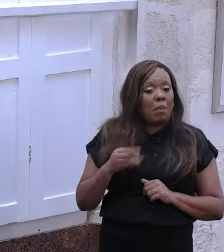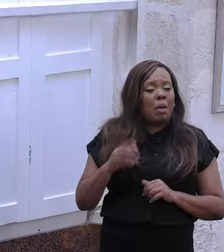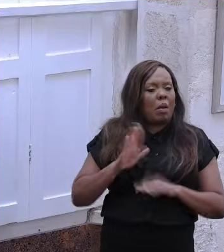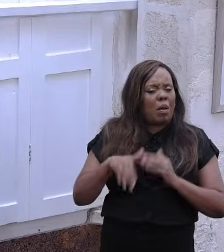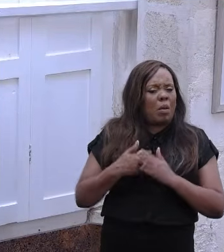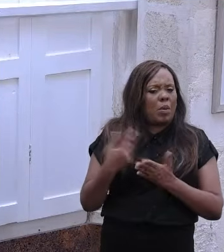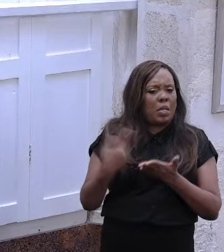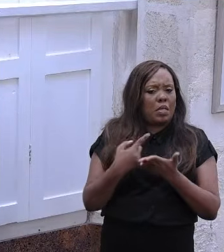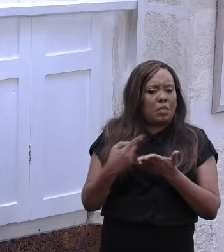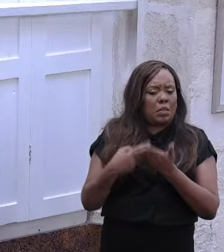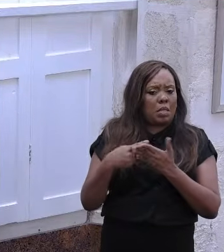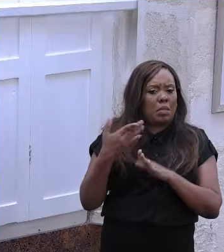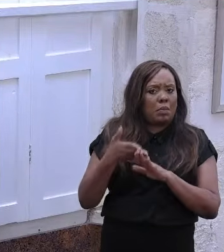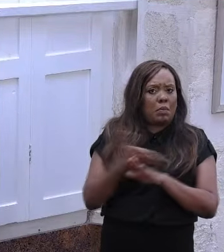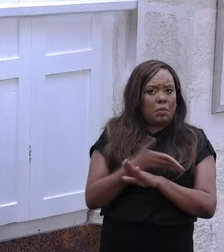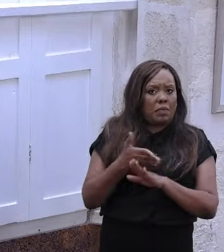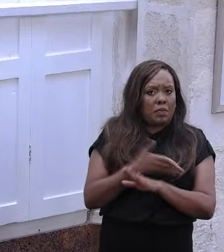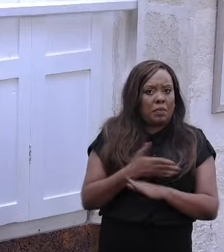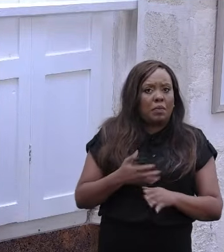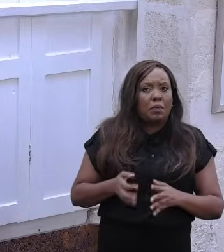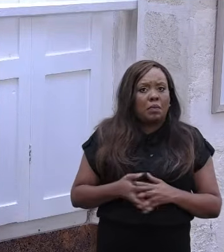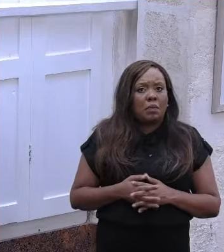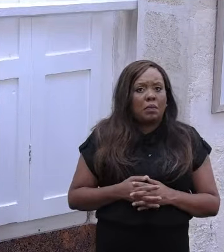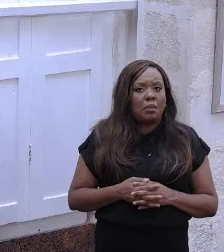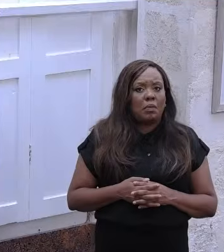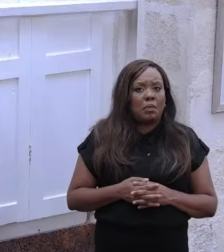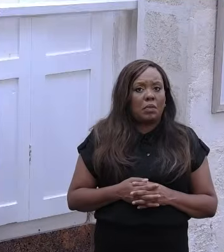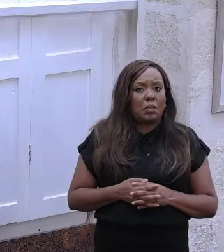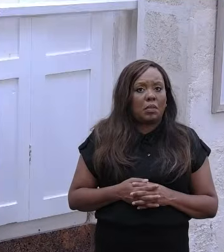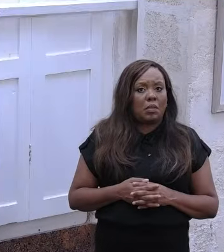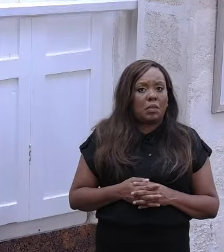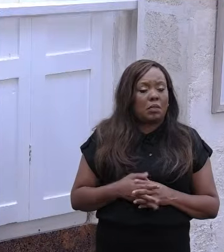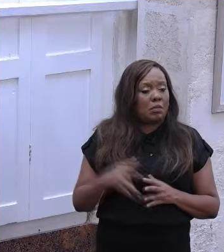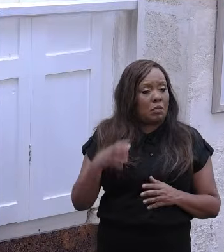before. So over to the committee.